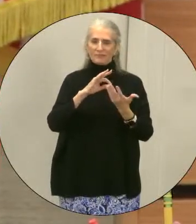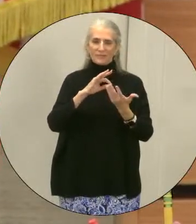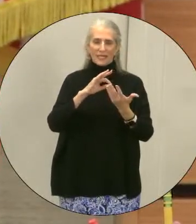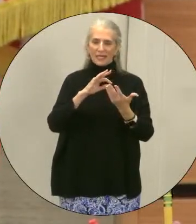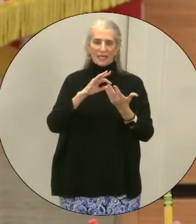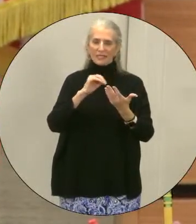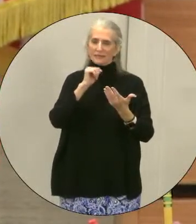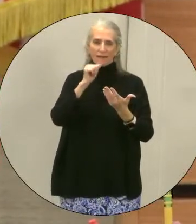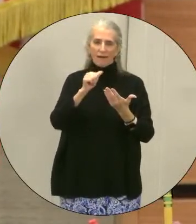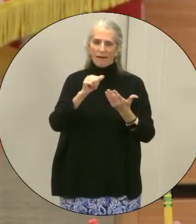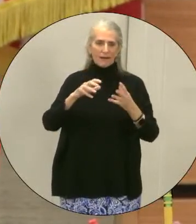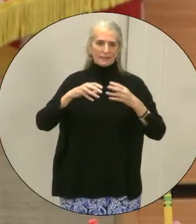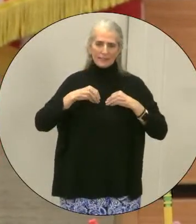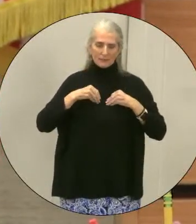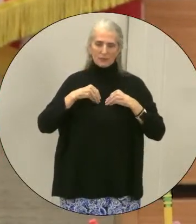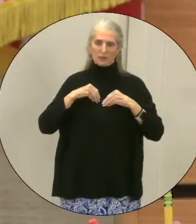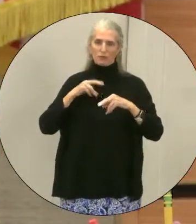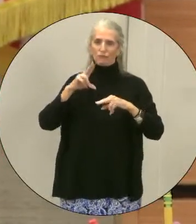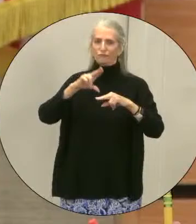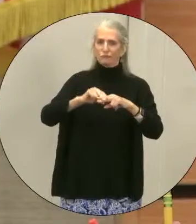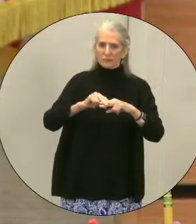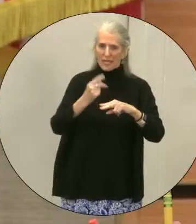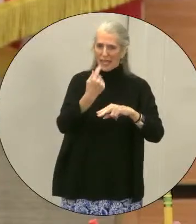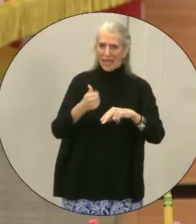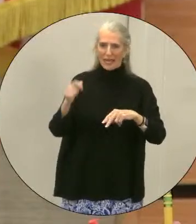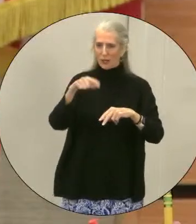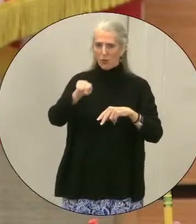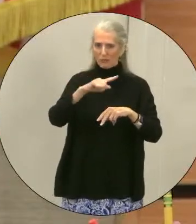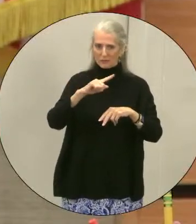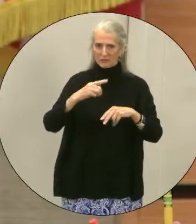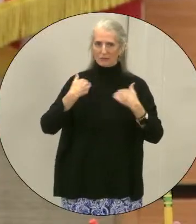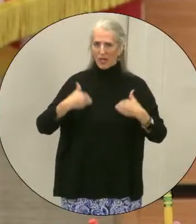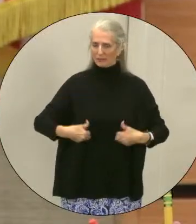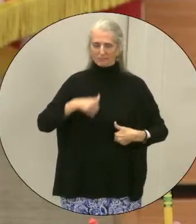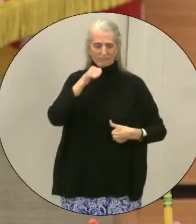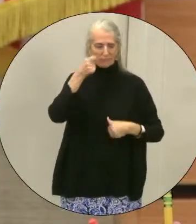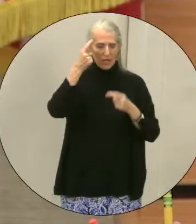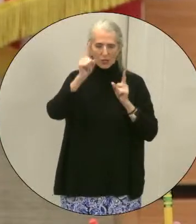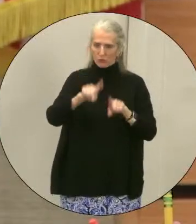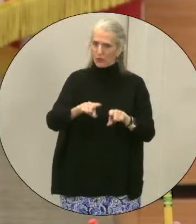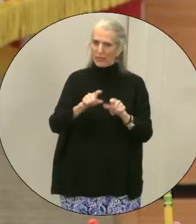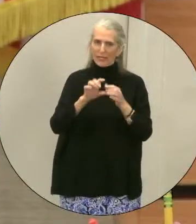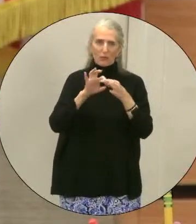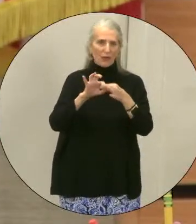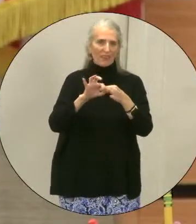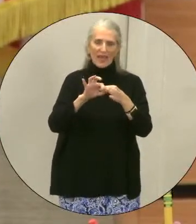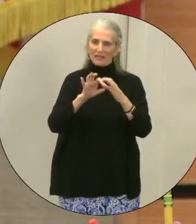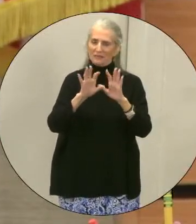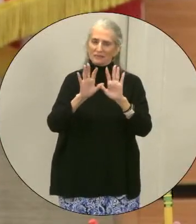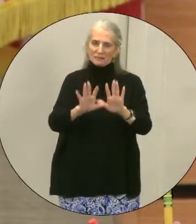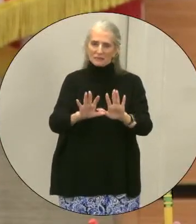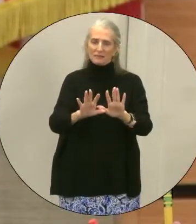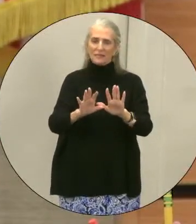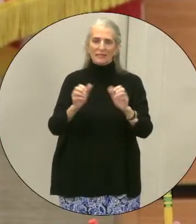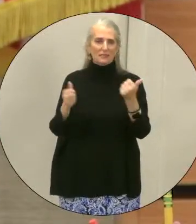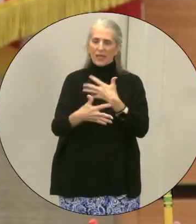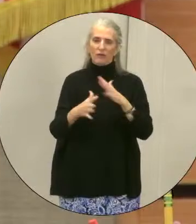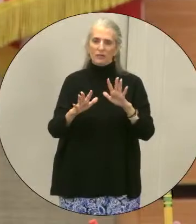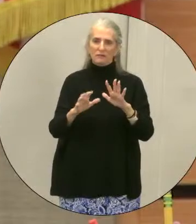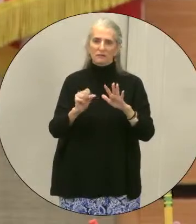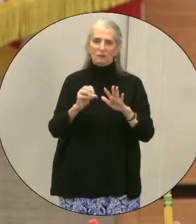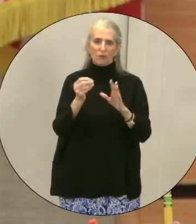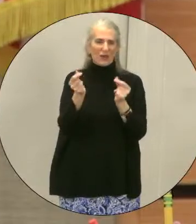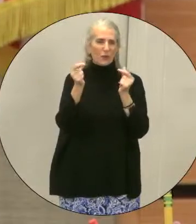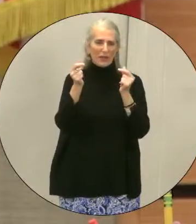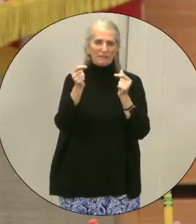the sovereignty of anyone's body is just, I don't agree with that. It's scary. So right away, that's one of the